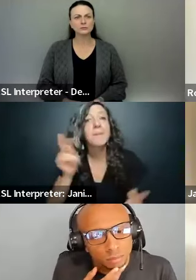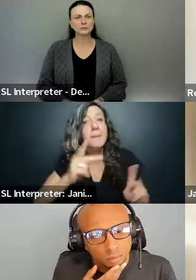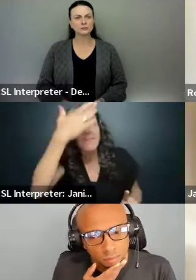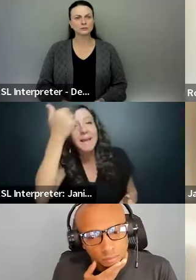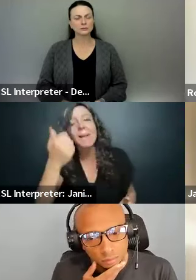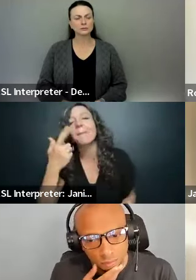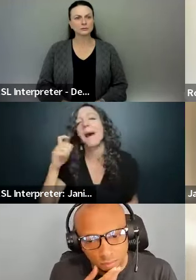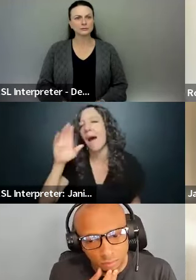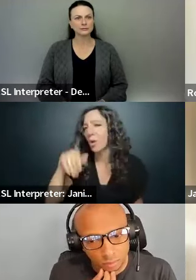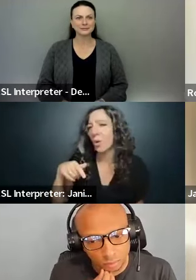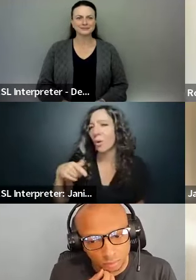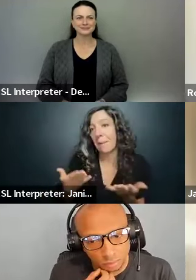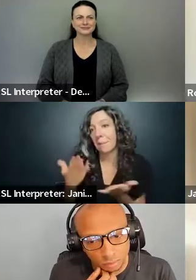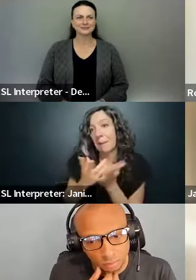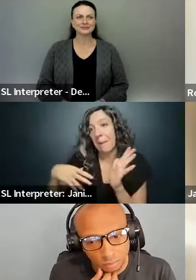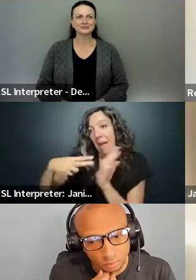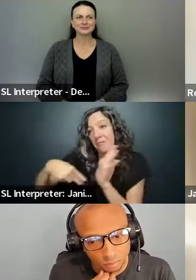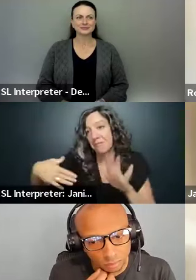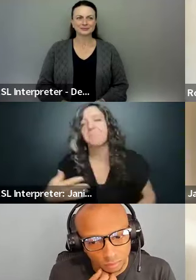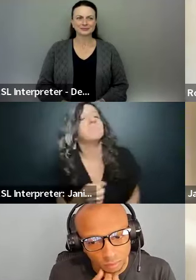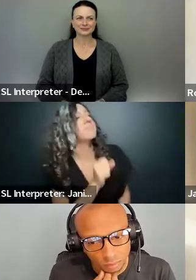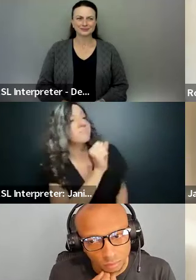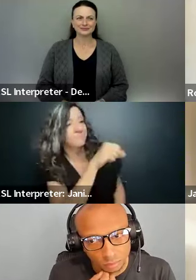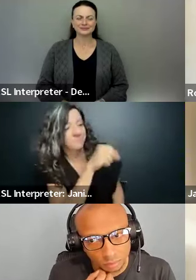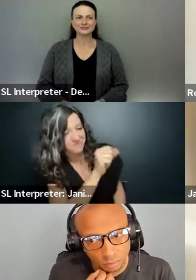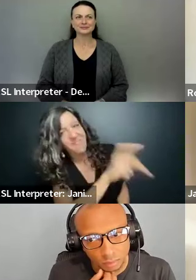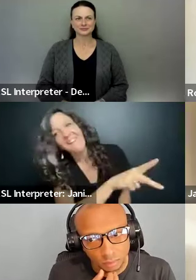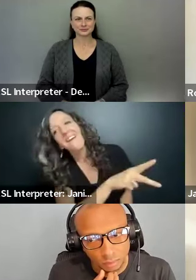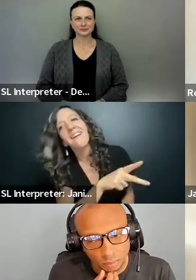been a while. Okay, yeah.